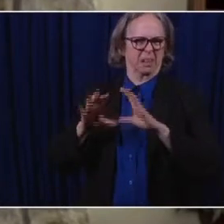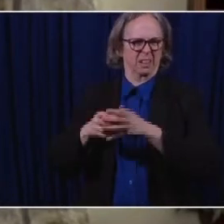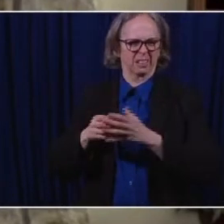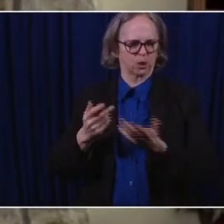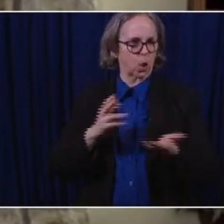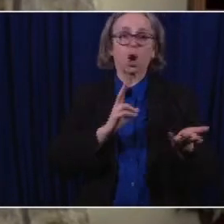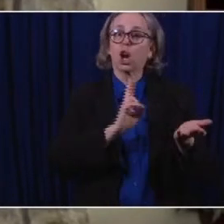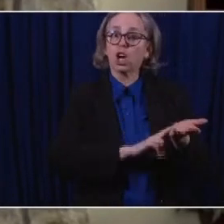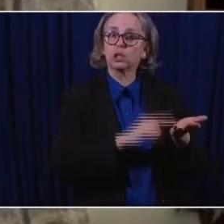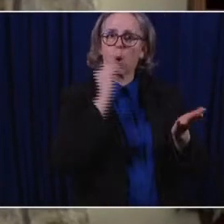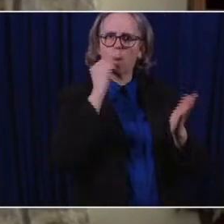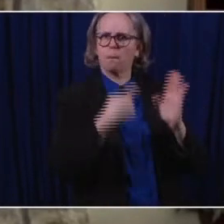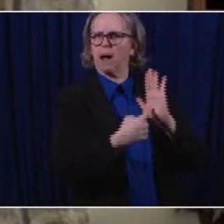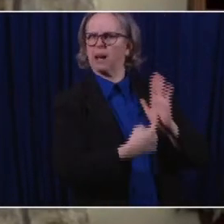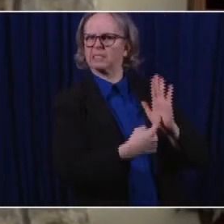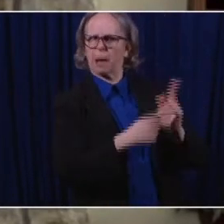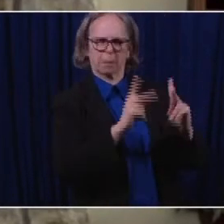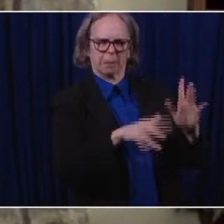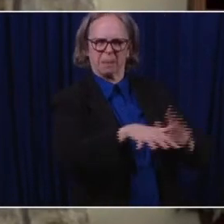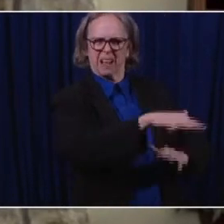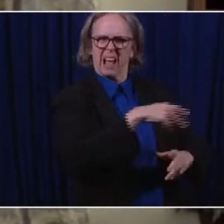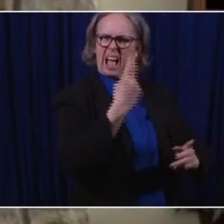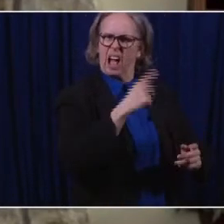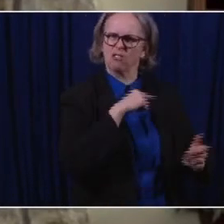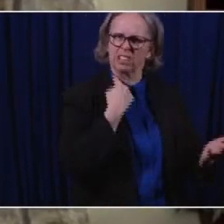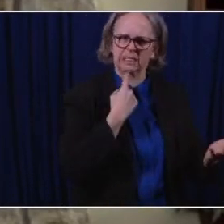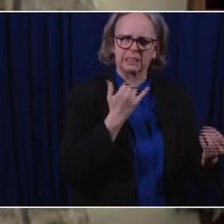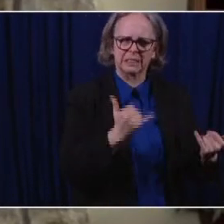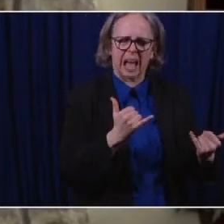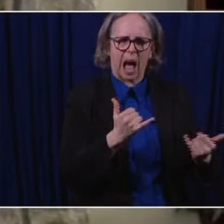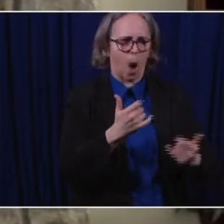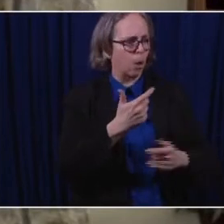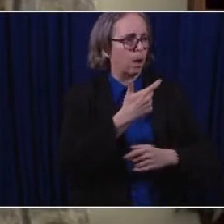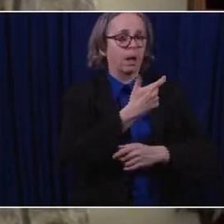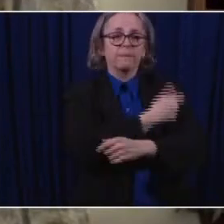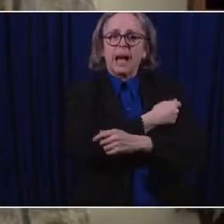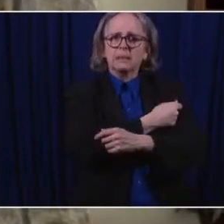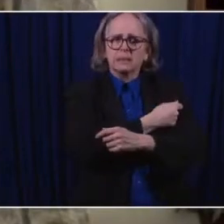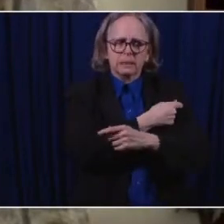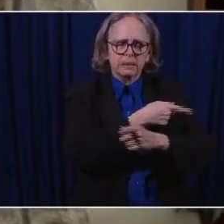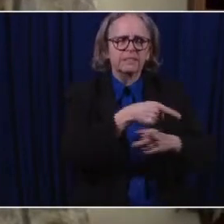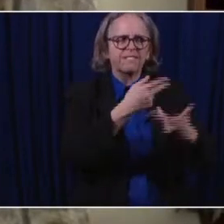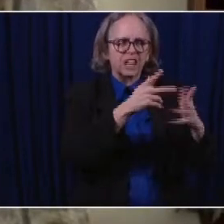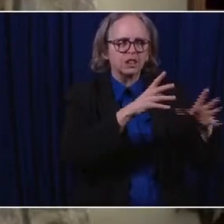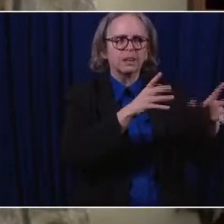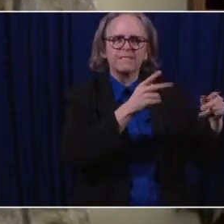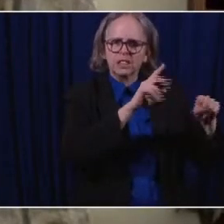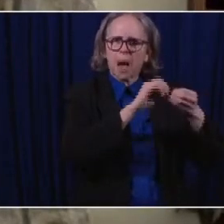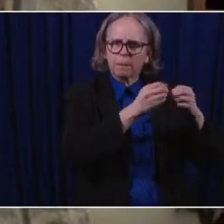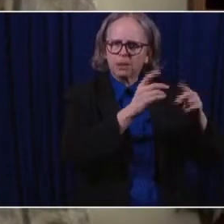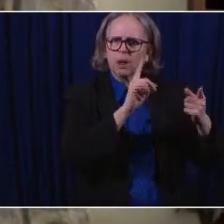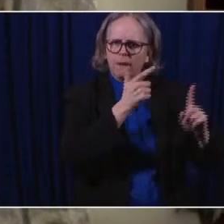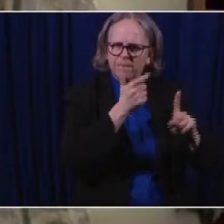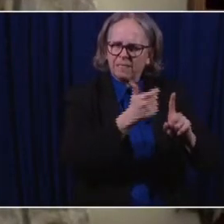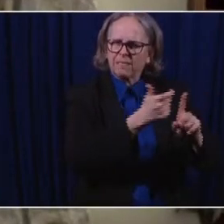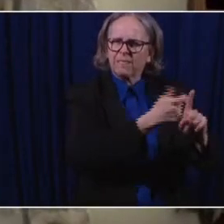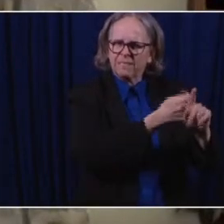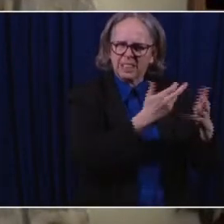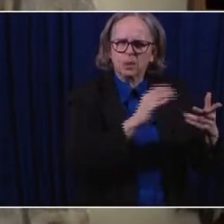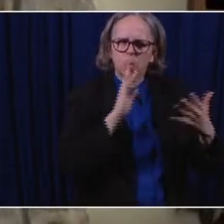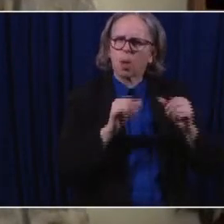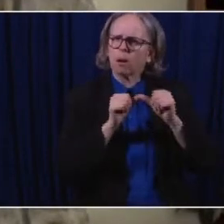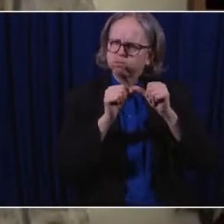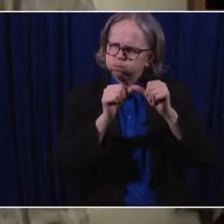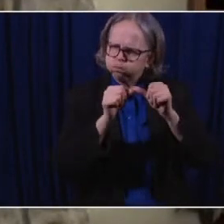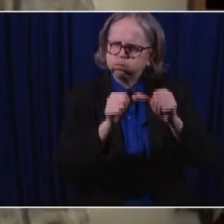of cases go down dramatically. And we did this early, and we're going to continue to do it as we get new people going